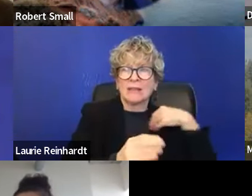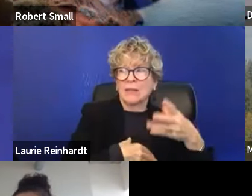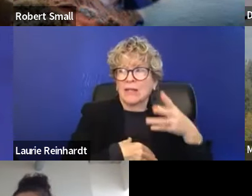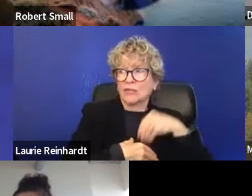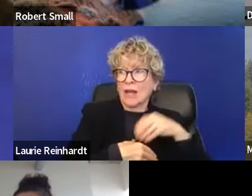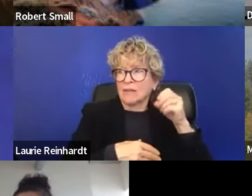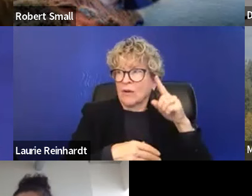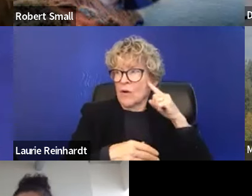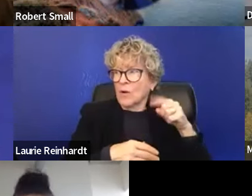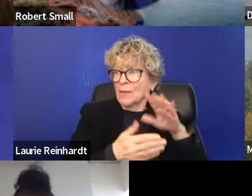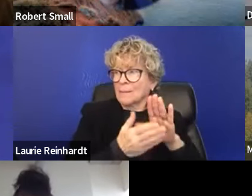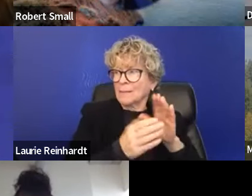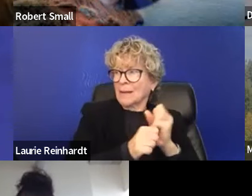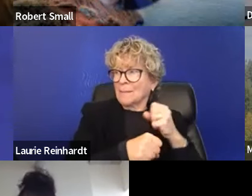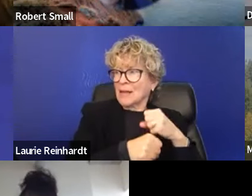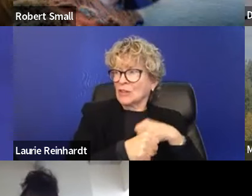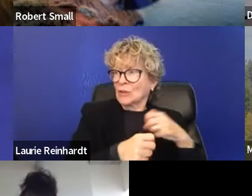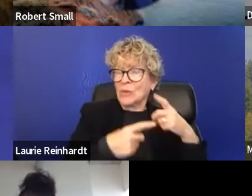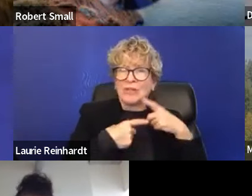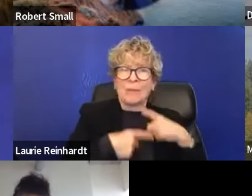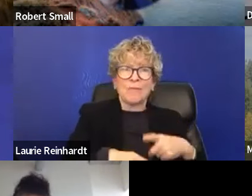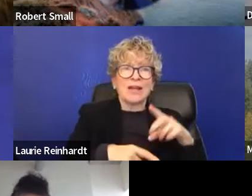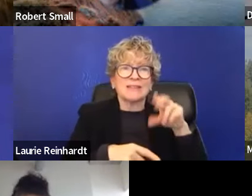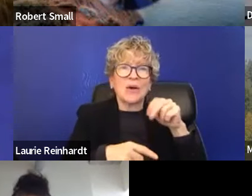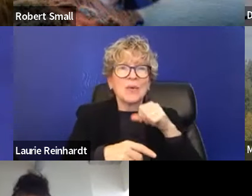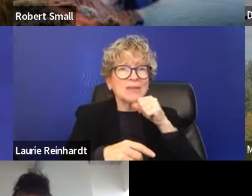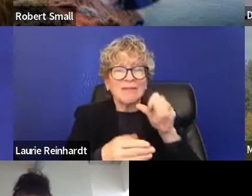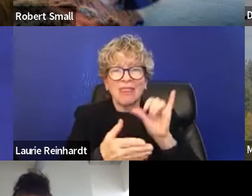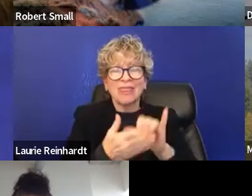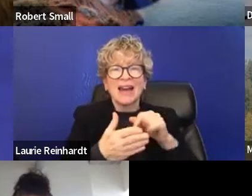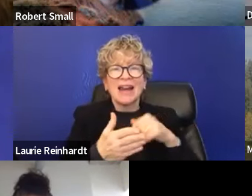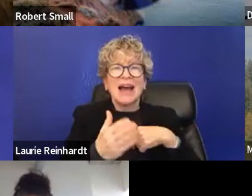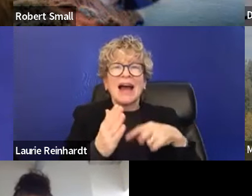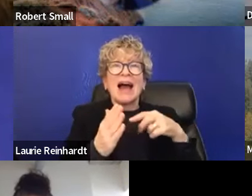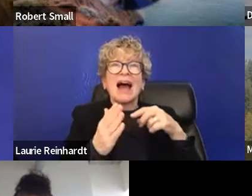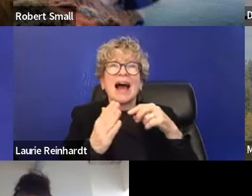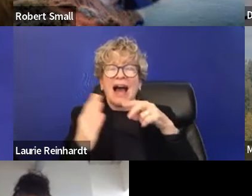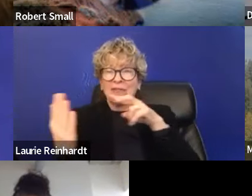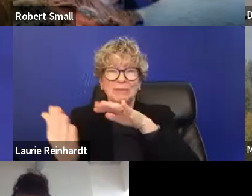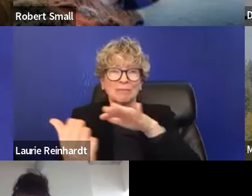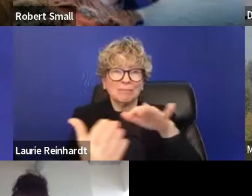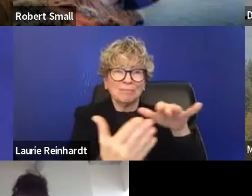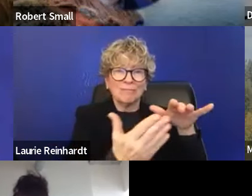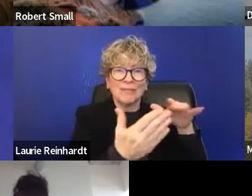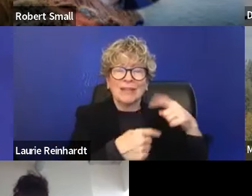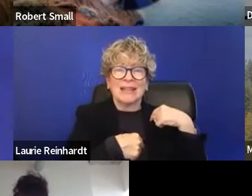you depressed. It's not that. I've been reading The Room since I was 7, and it's not that.